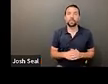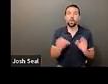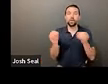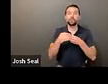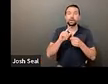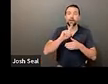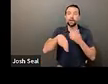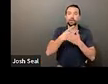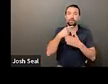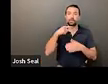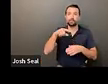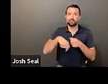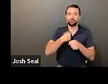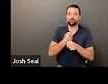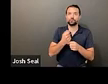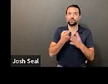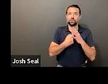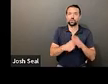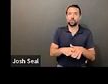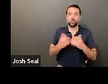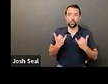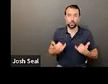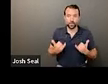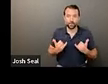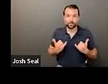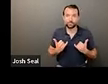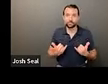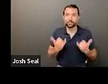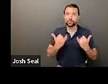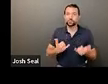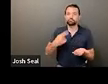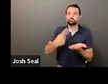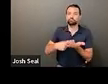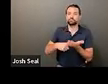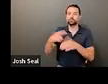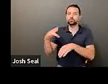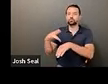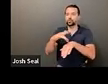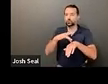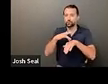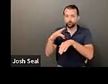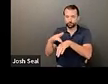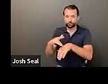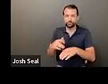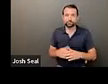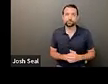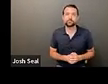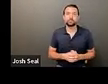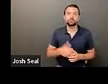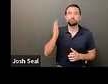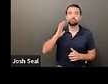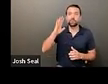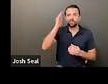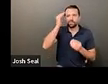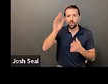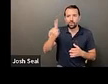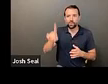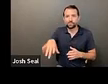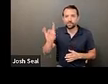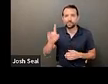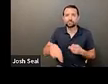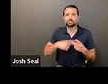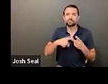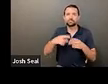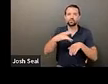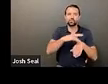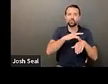We offer a variety of resources, and today we're just going to sort of touch on where you can find them, what they are, and how we